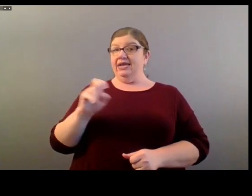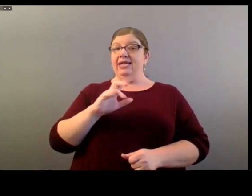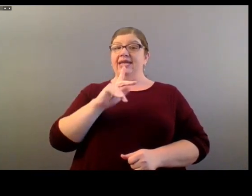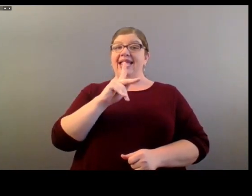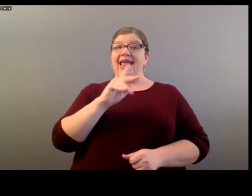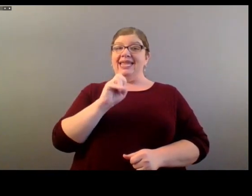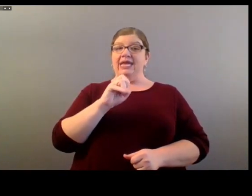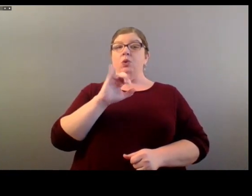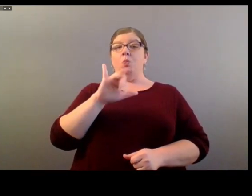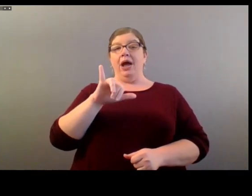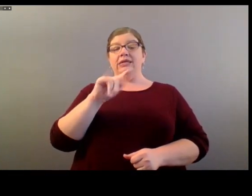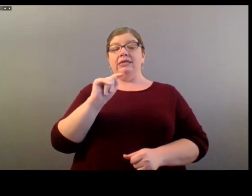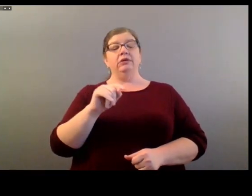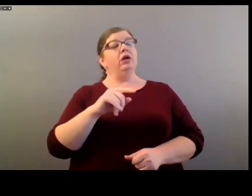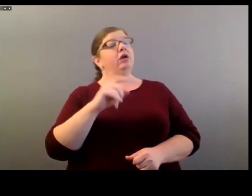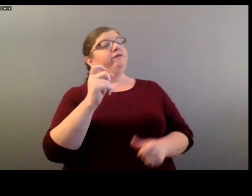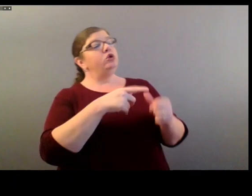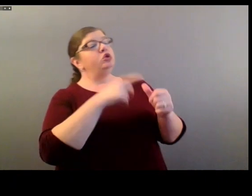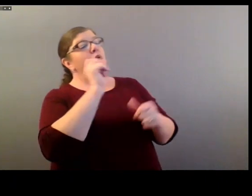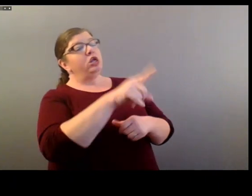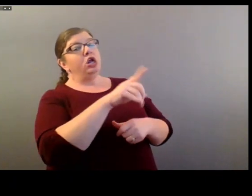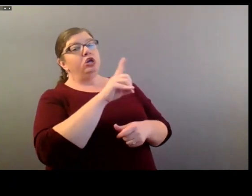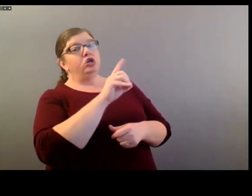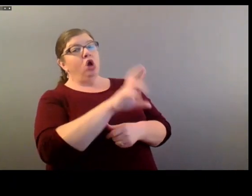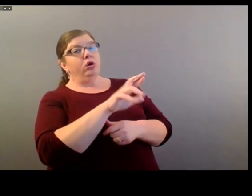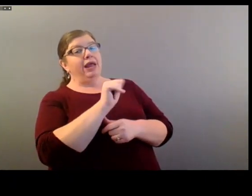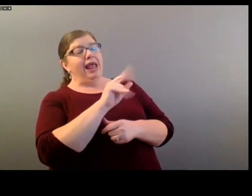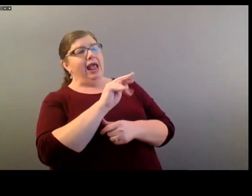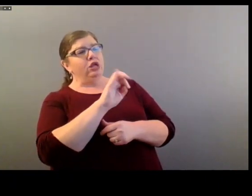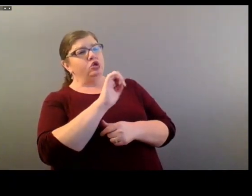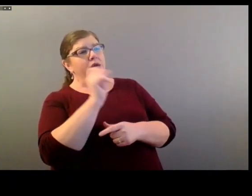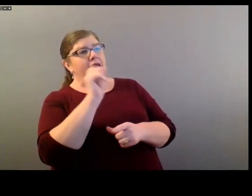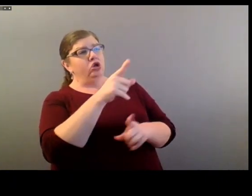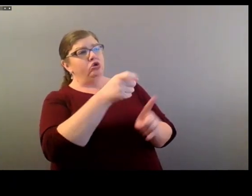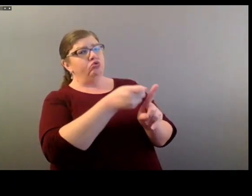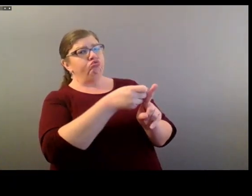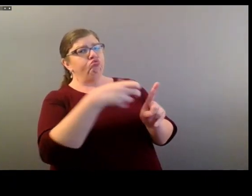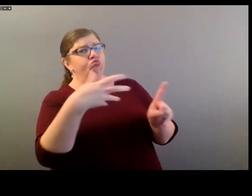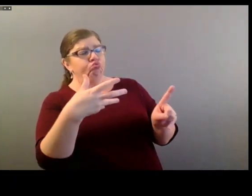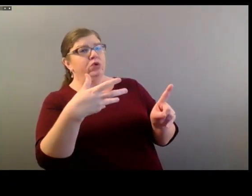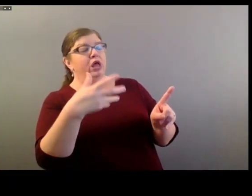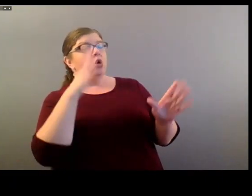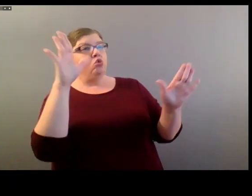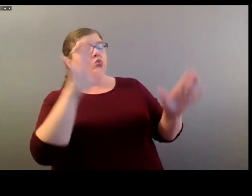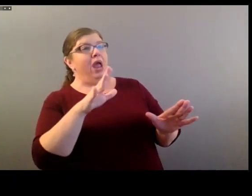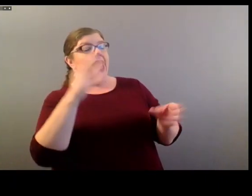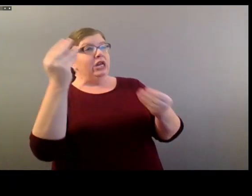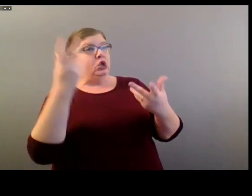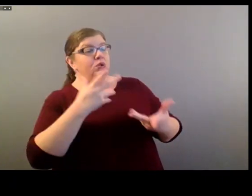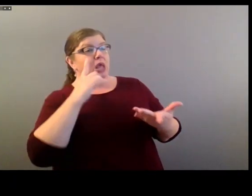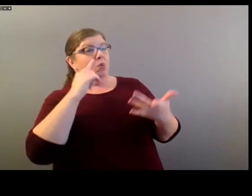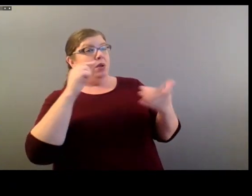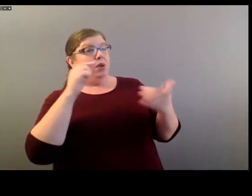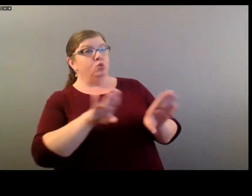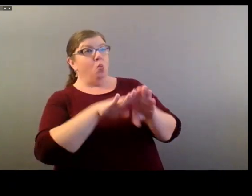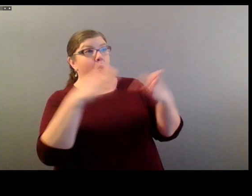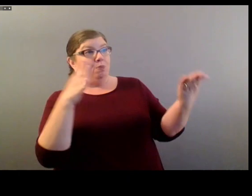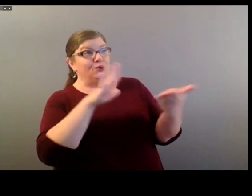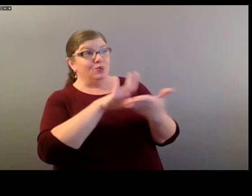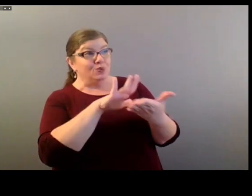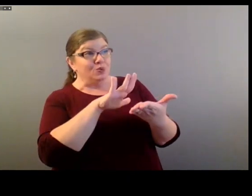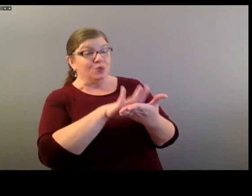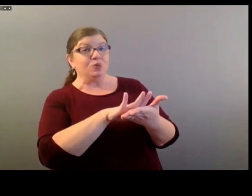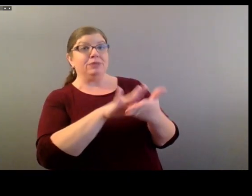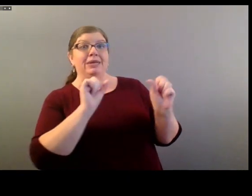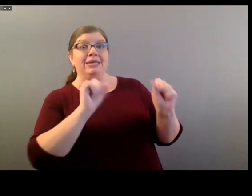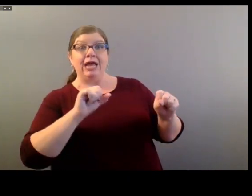Dr. Ansorg, I just wanted to ask if you could just speak a little bit to how great the news is that we will be able to open schools potentially